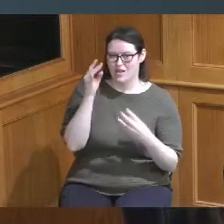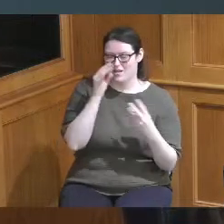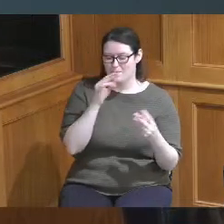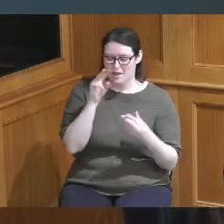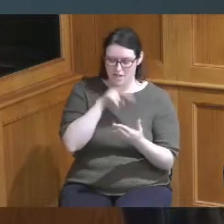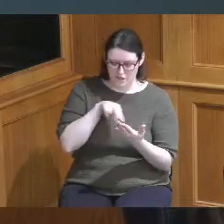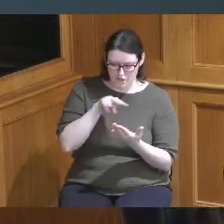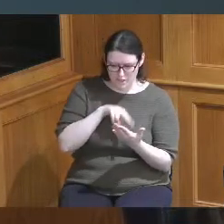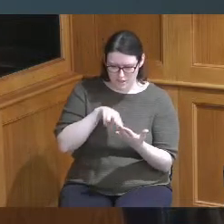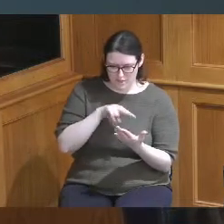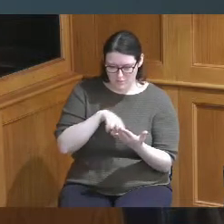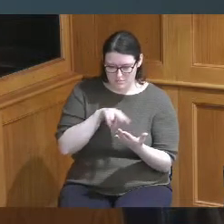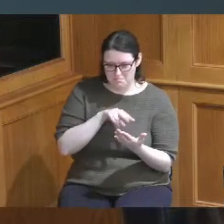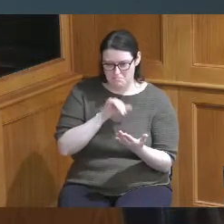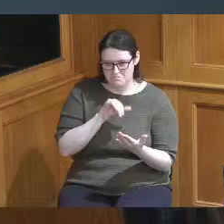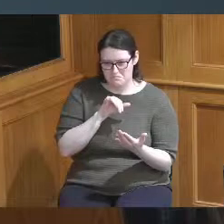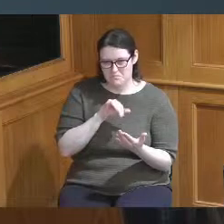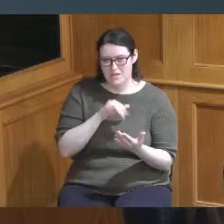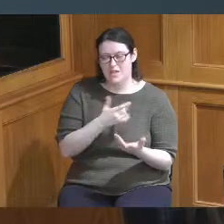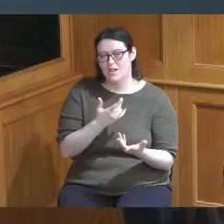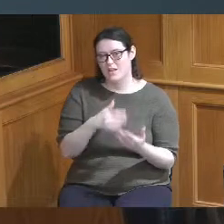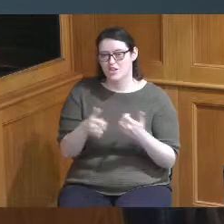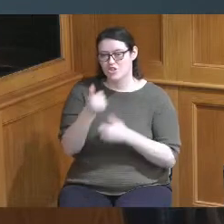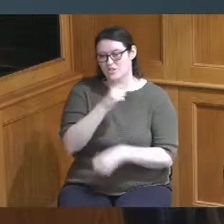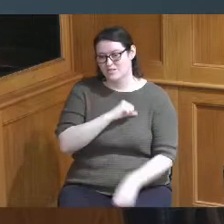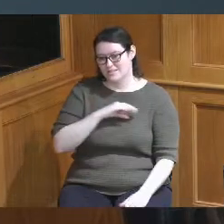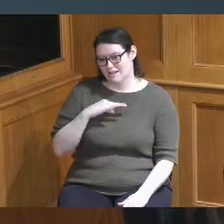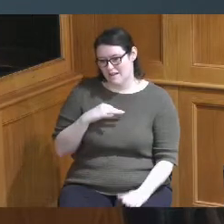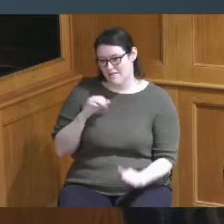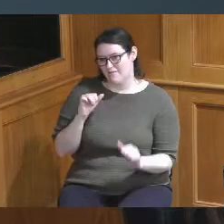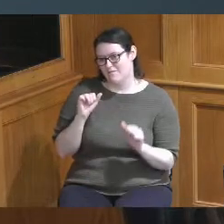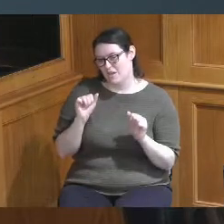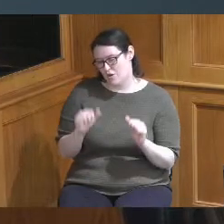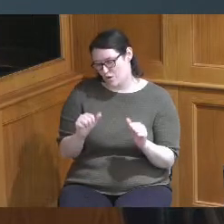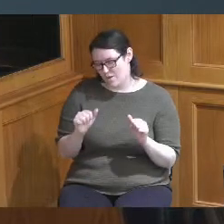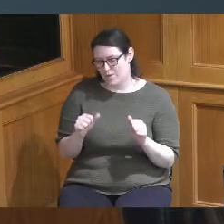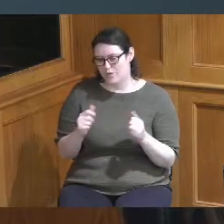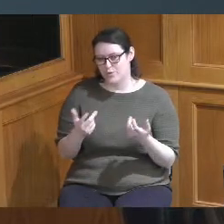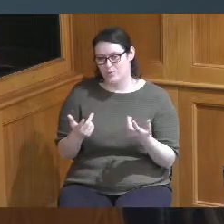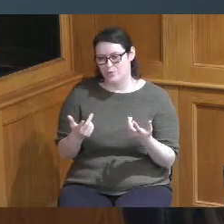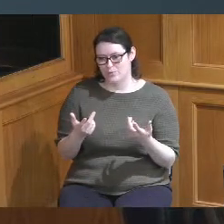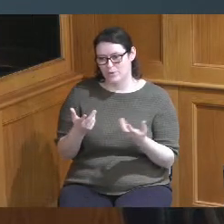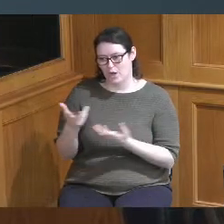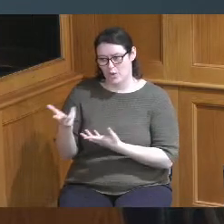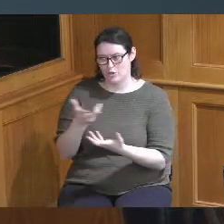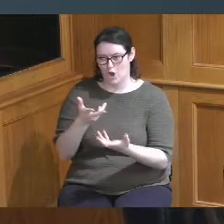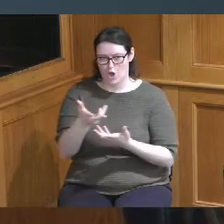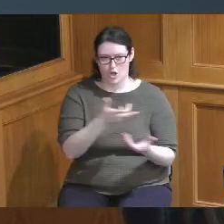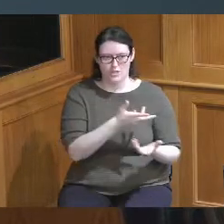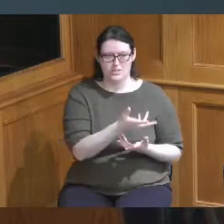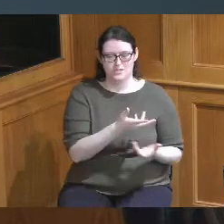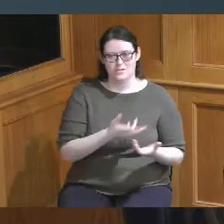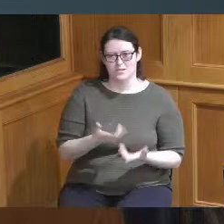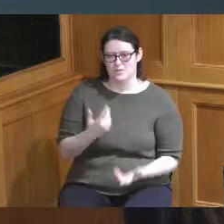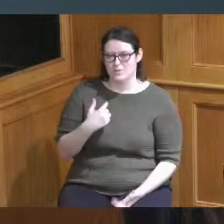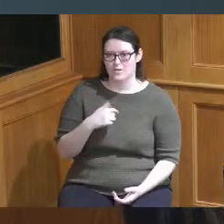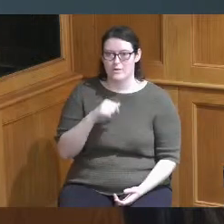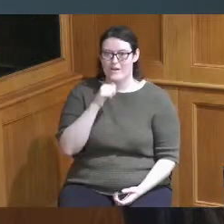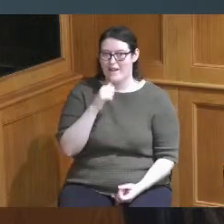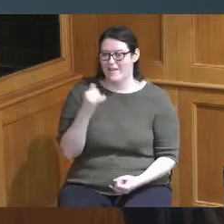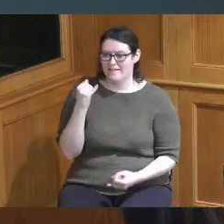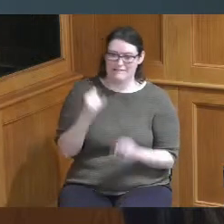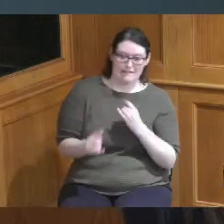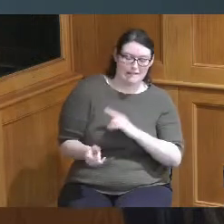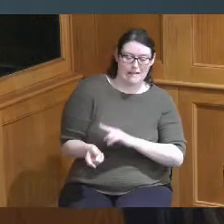look at it, and I guess our chiefs of staffs would be able to, talk about it. So we're not at the last